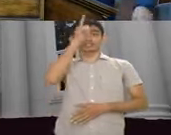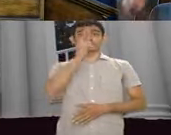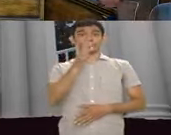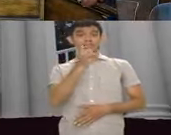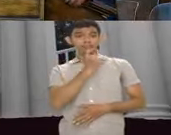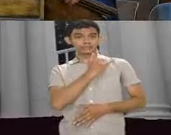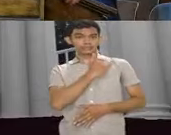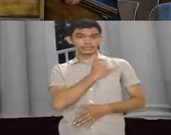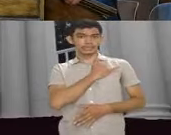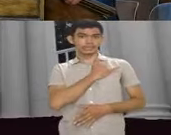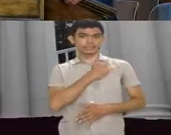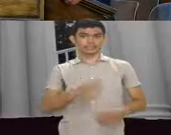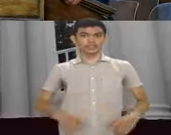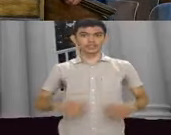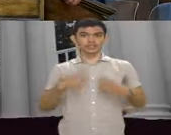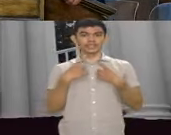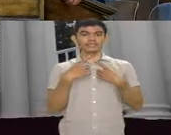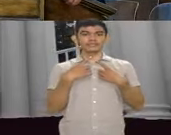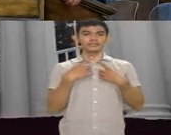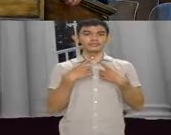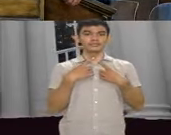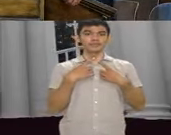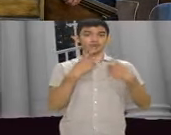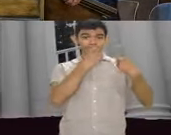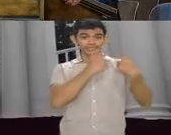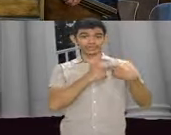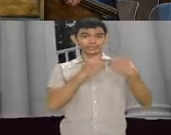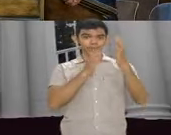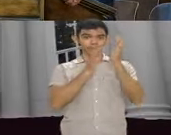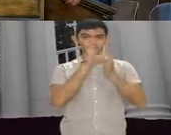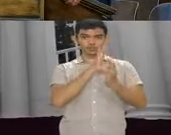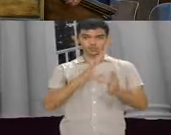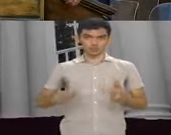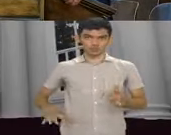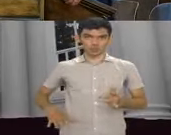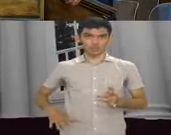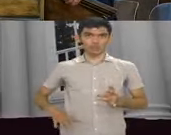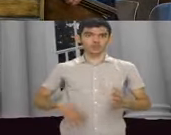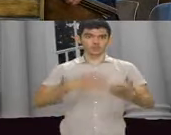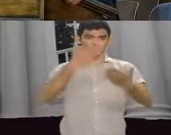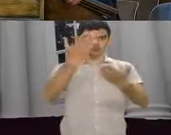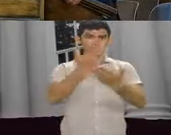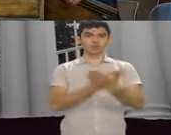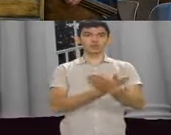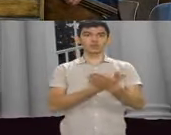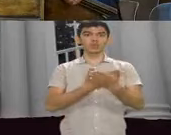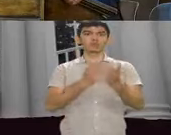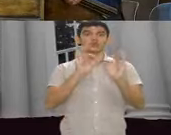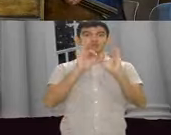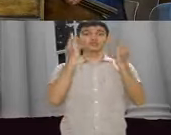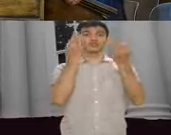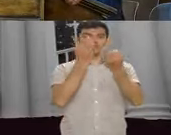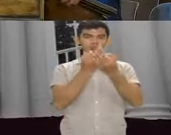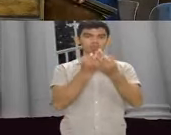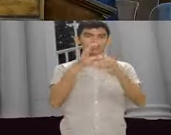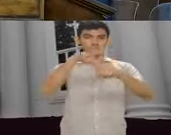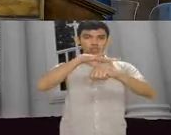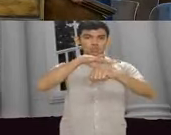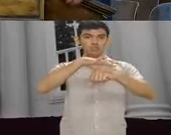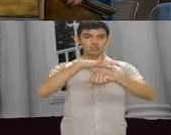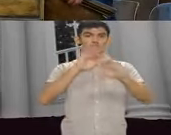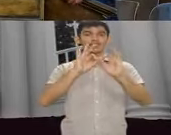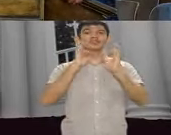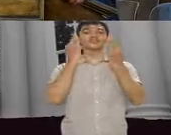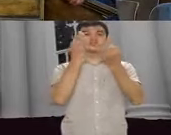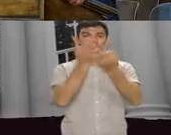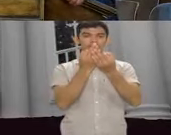As God took on human form at the birth of Christ, it put Him into a new family, the earthly family of the human